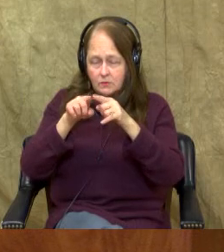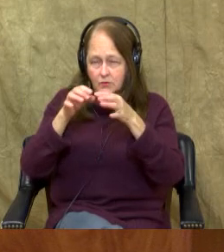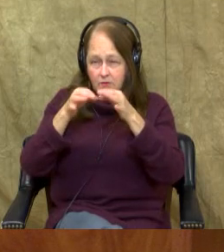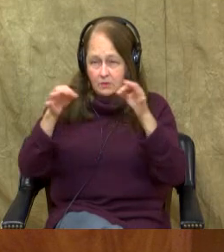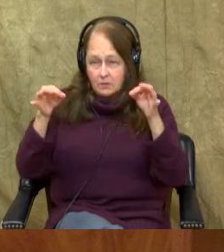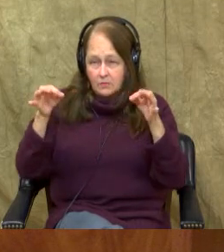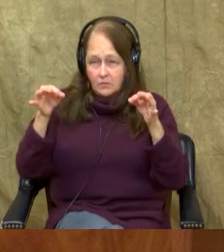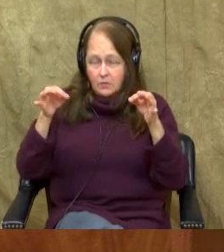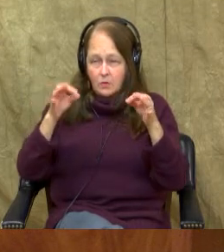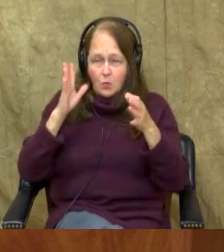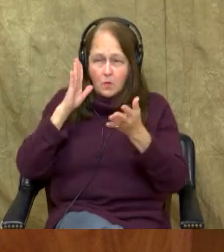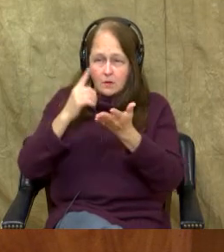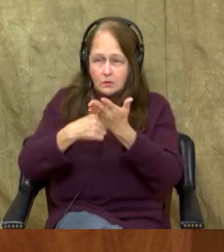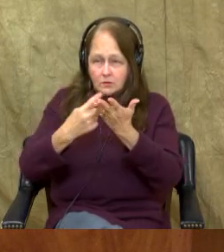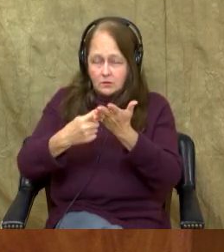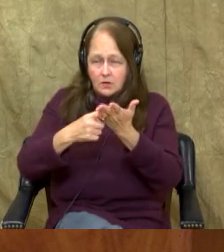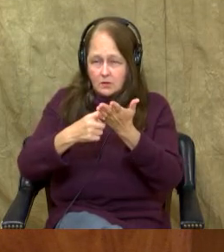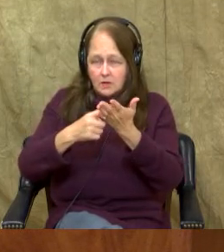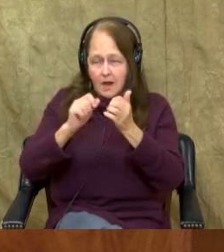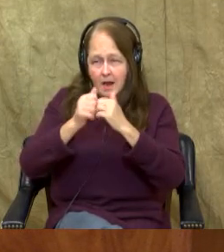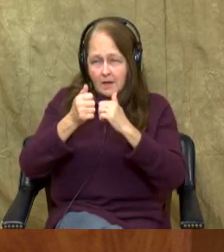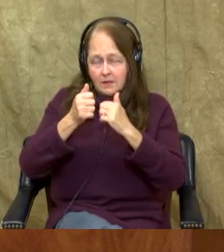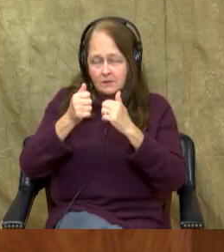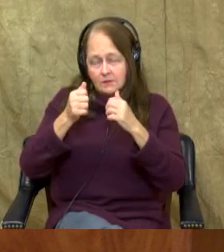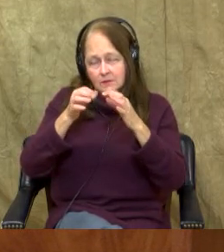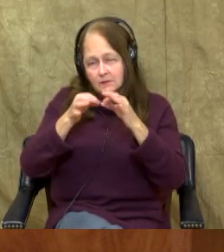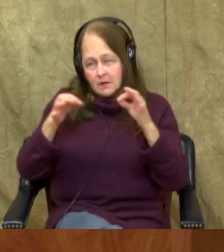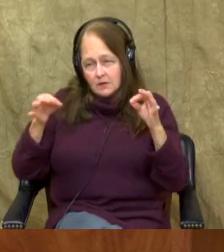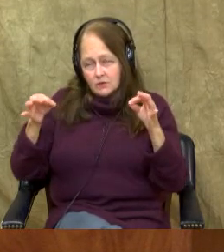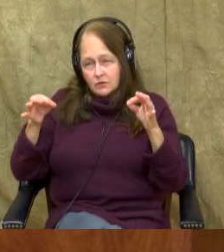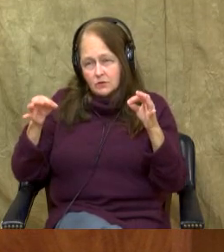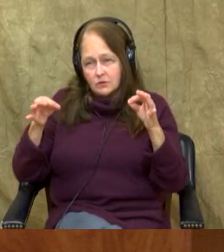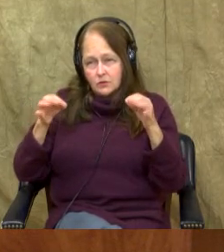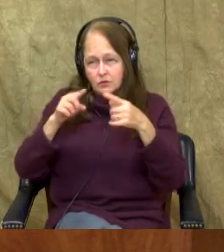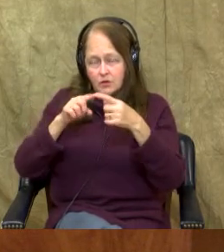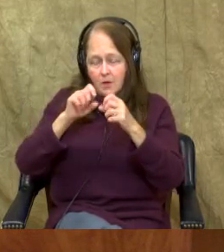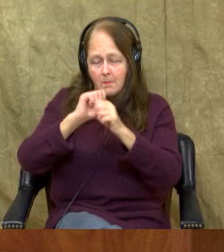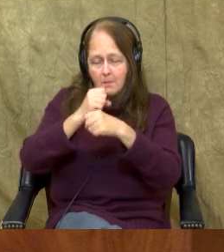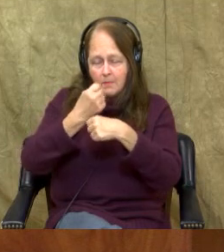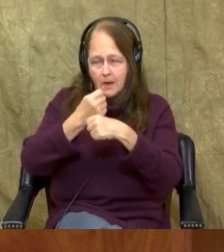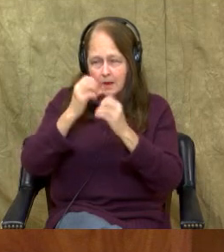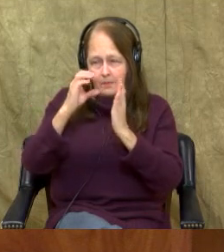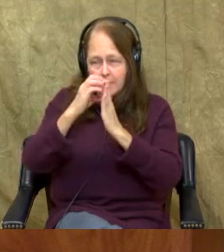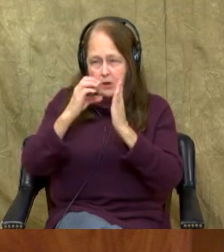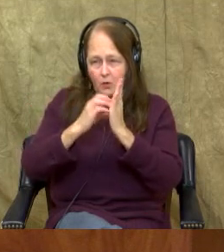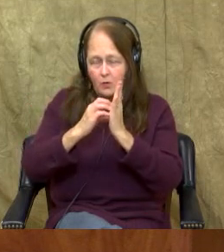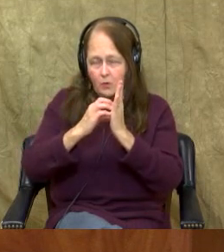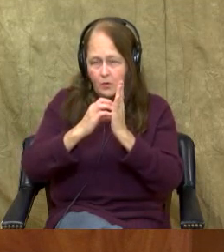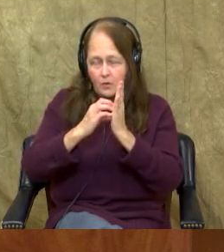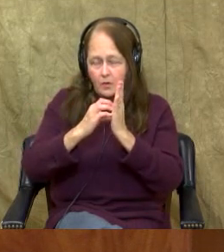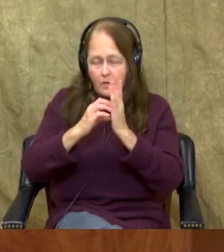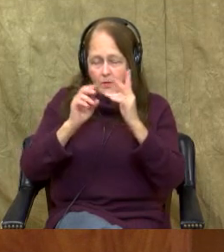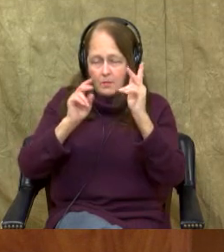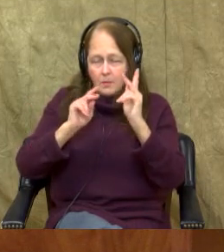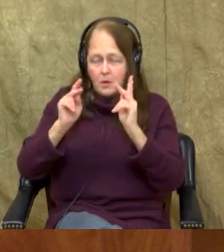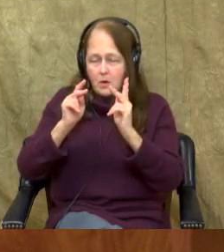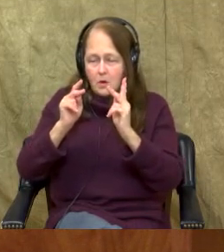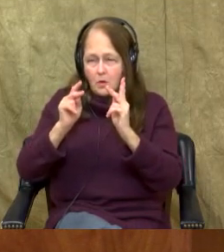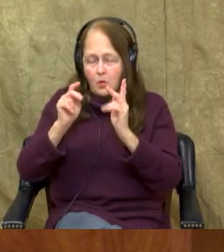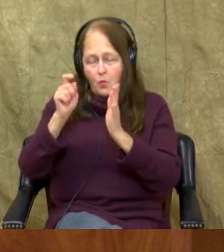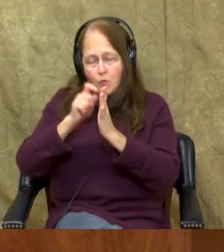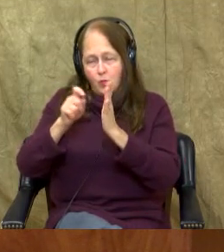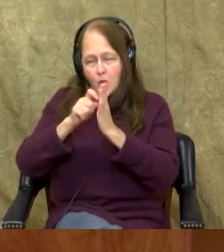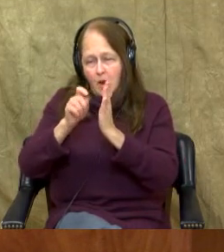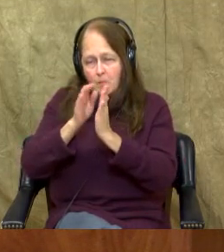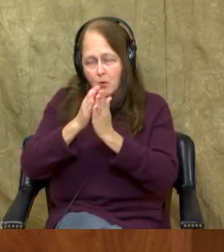Last week, we discussed how sentences connect to form that paragraph and how authors use those sentences as well